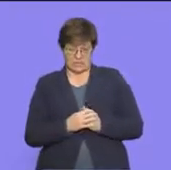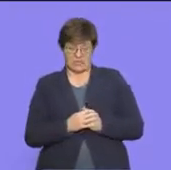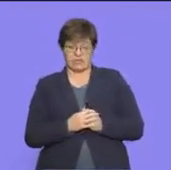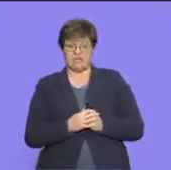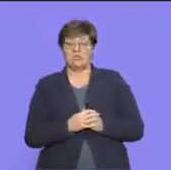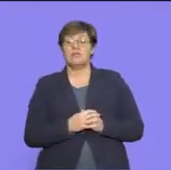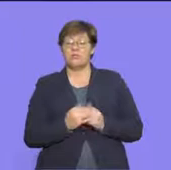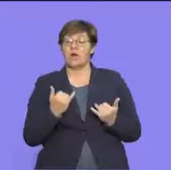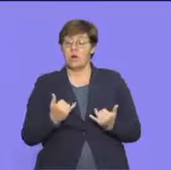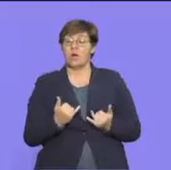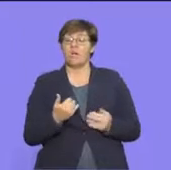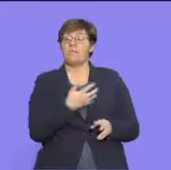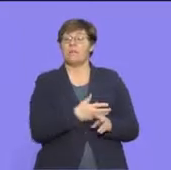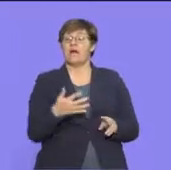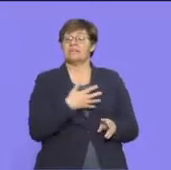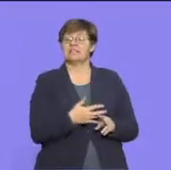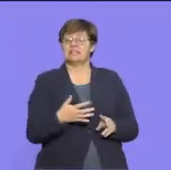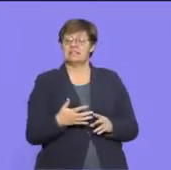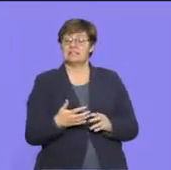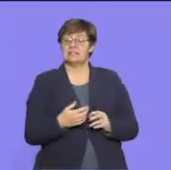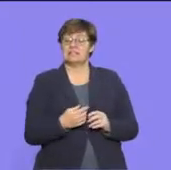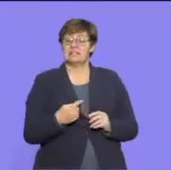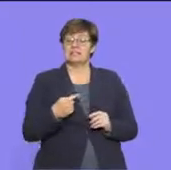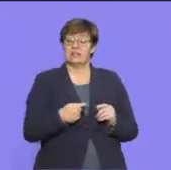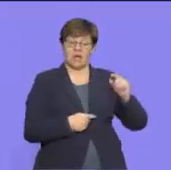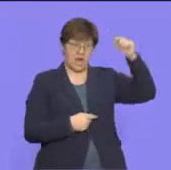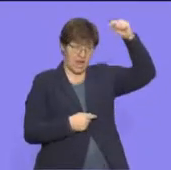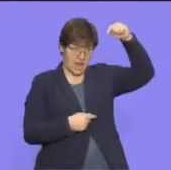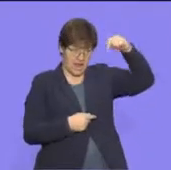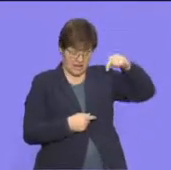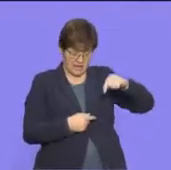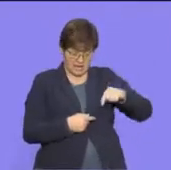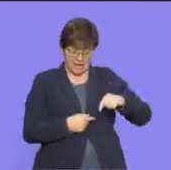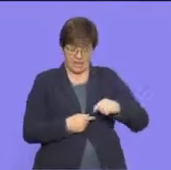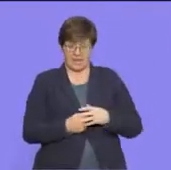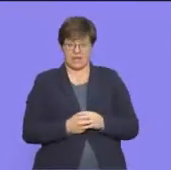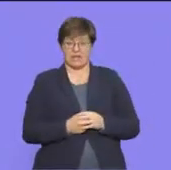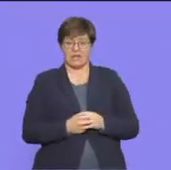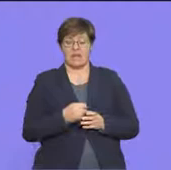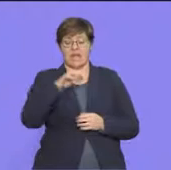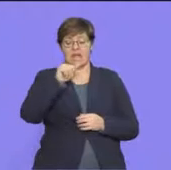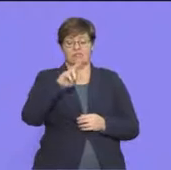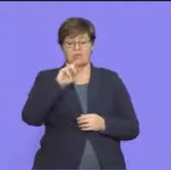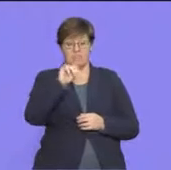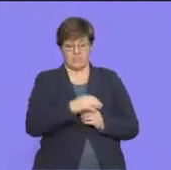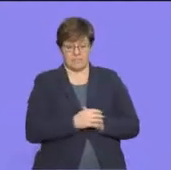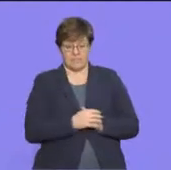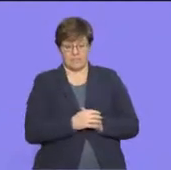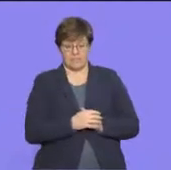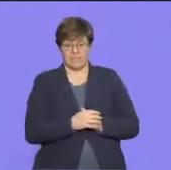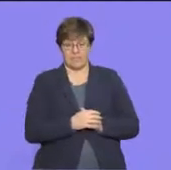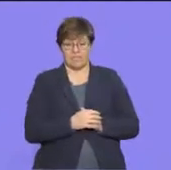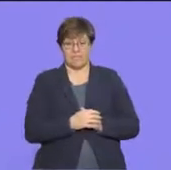blood flows into the top chambers, into the atria. It's